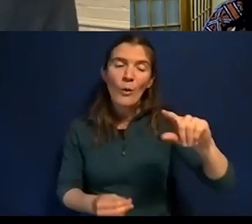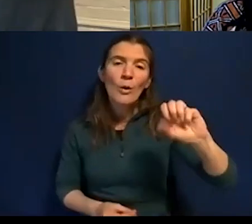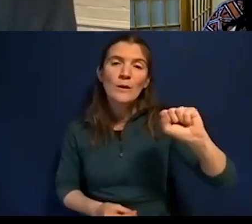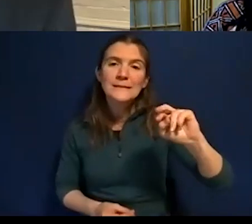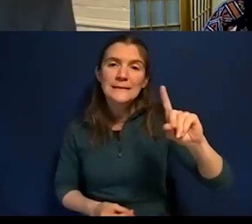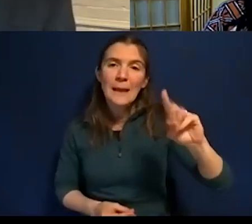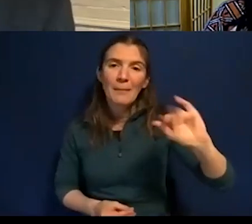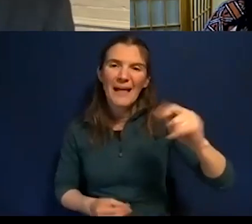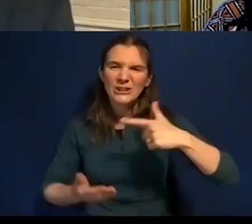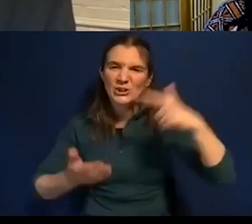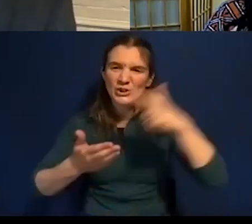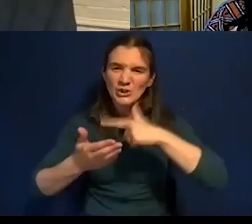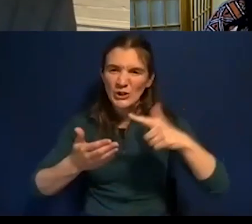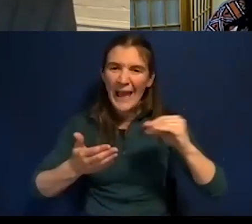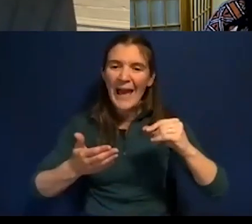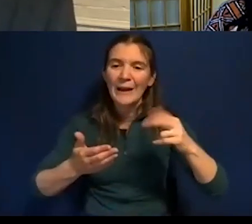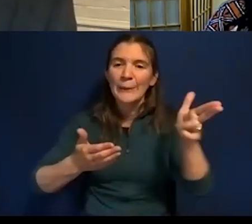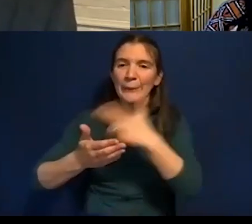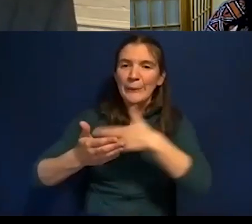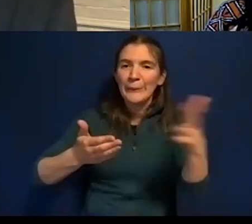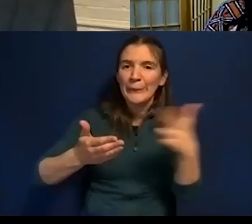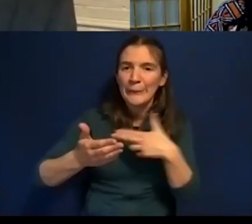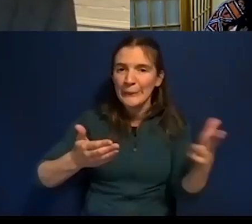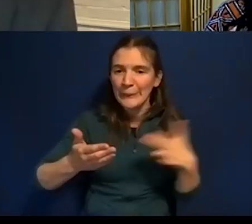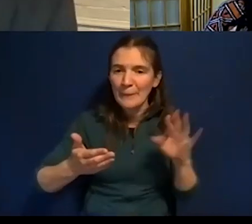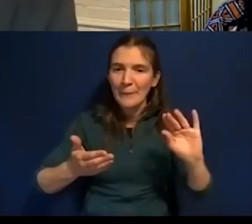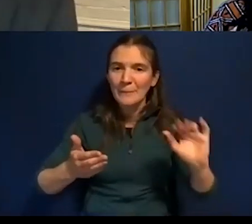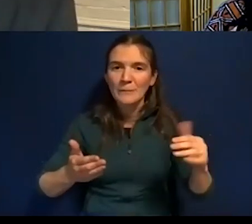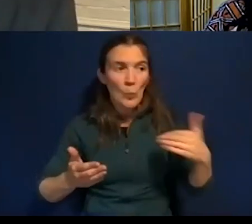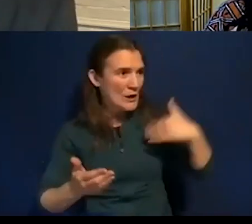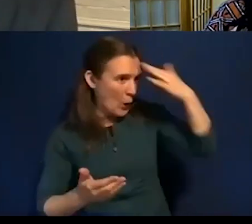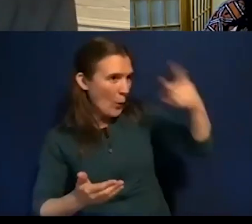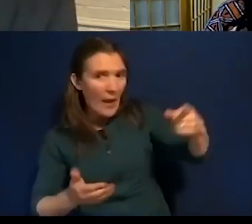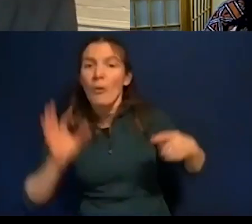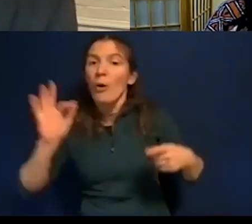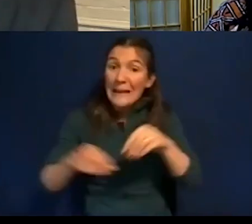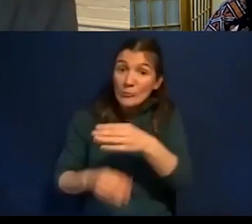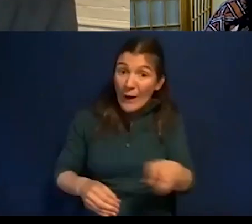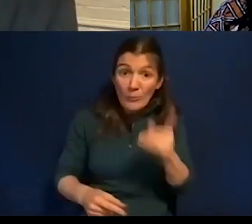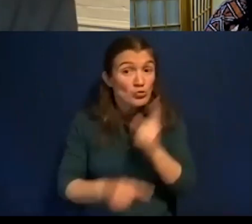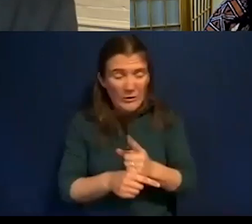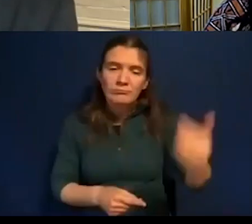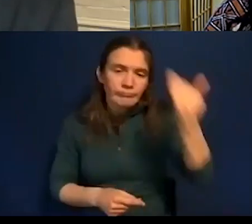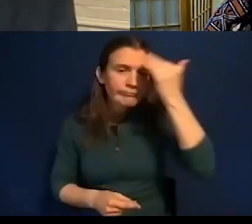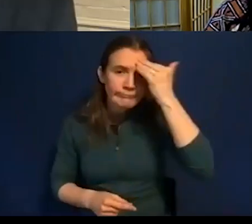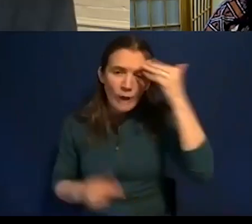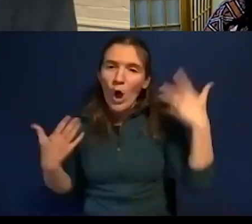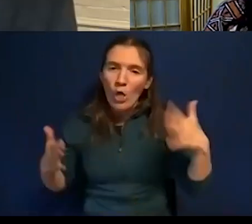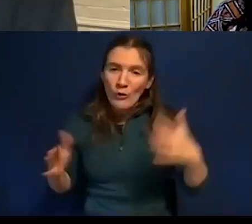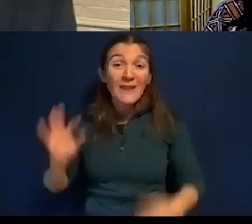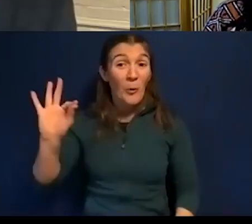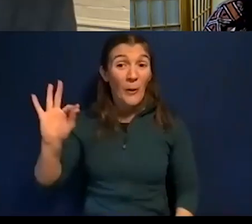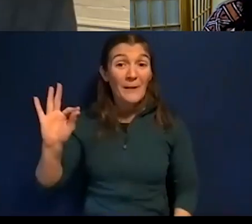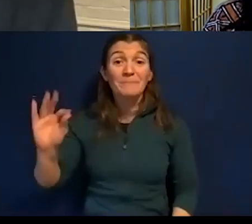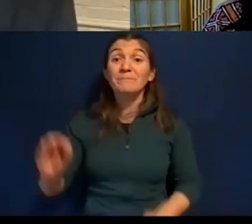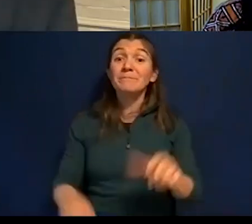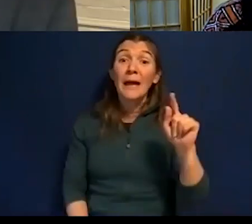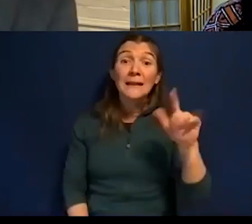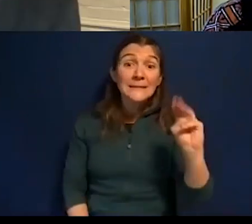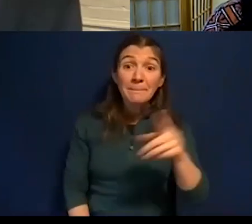company here in Brattleboro. Canadian Coating. Yeah, we know them. Great. Right. Other comments? Tim?